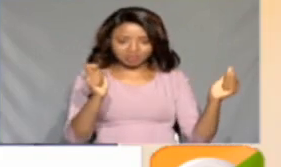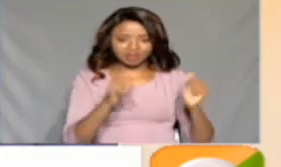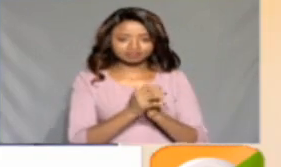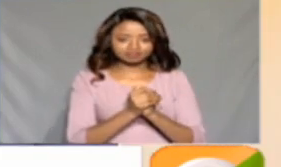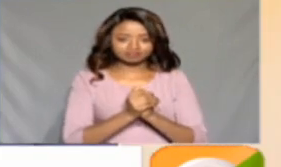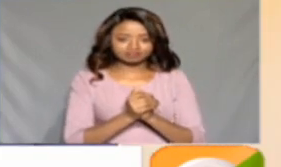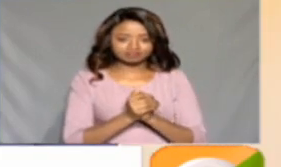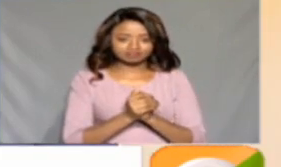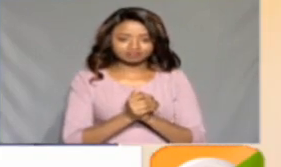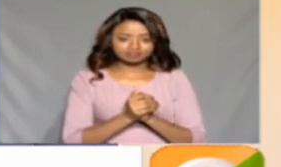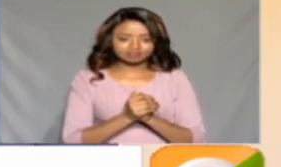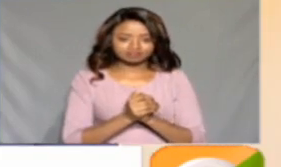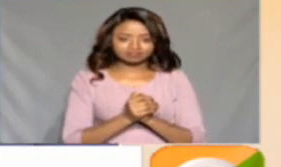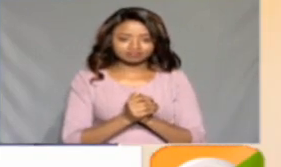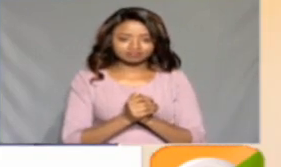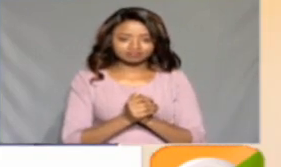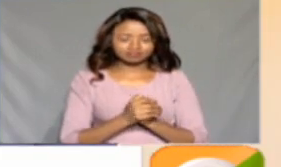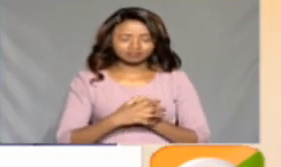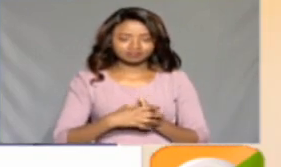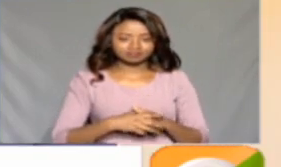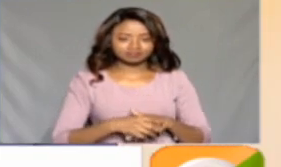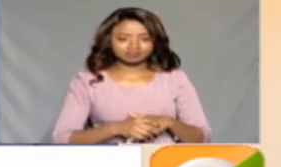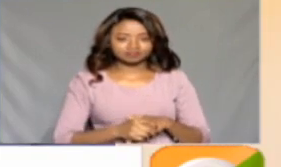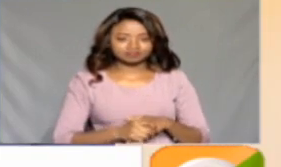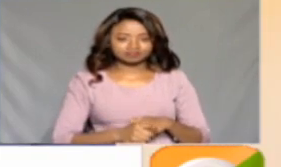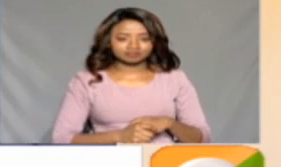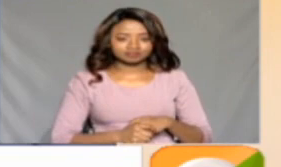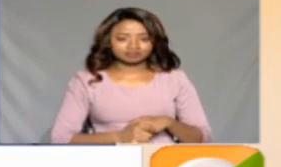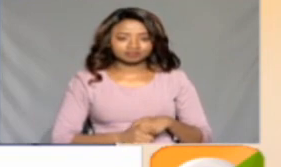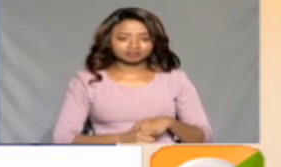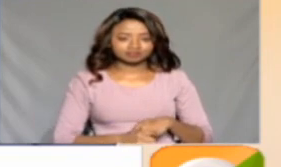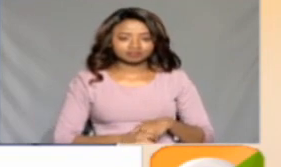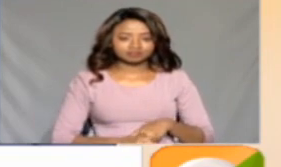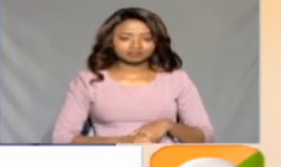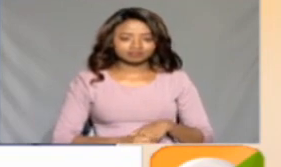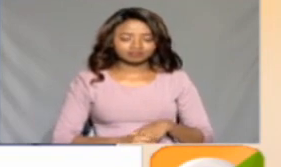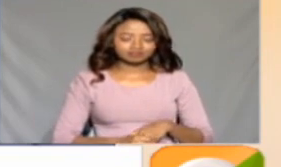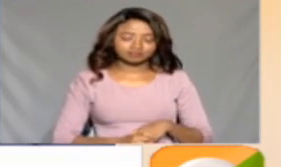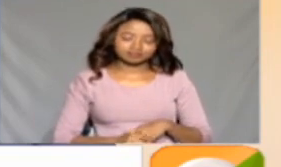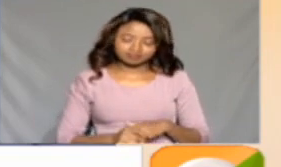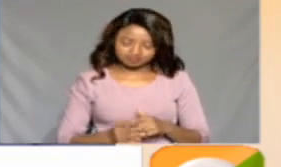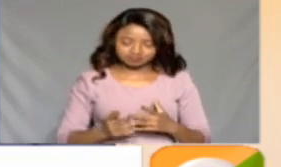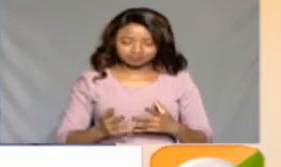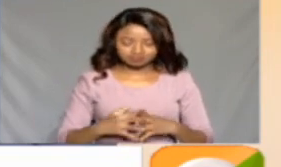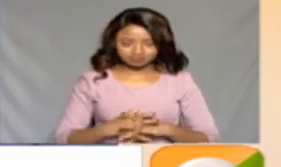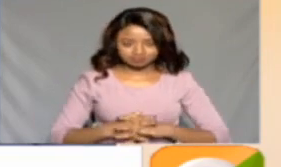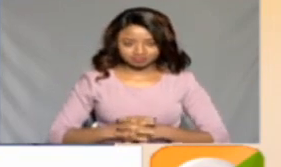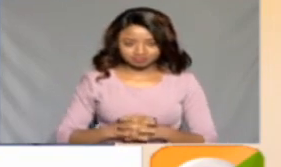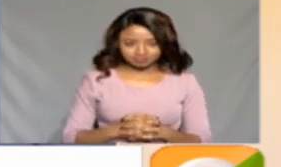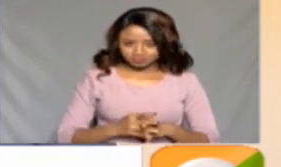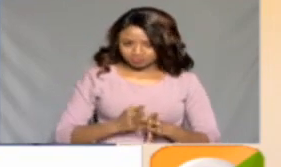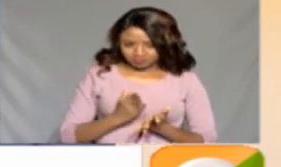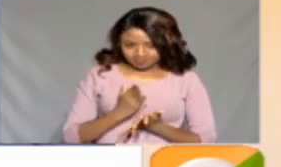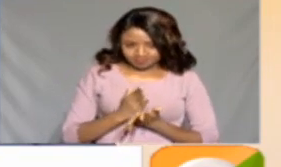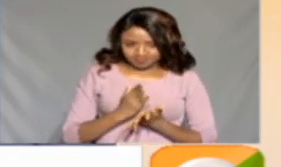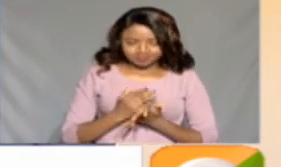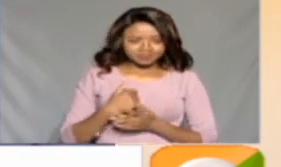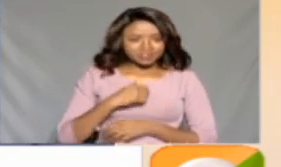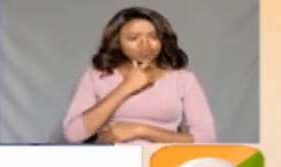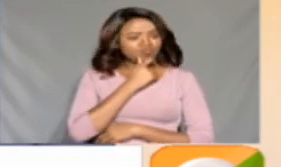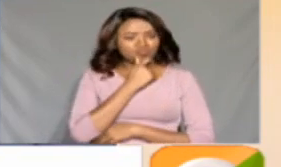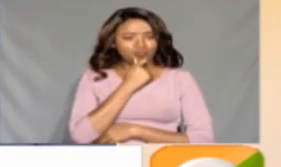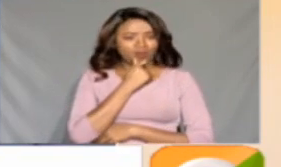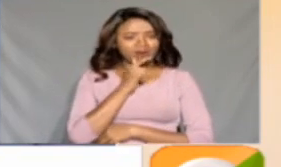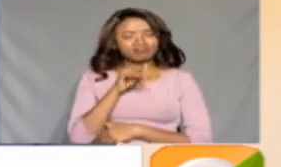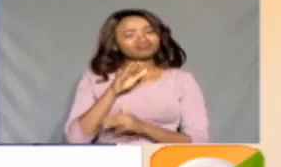the title Tuju's new role in Raila's inner circle. Yes. Well, I was very curious about where that came